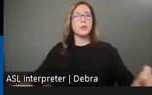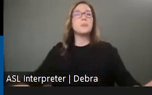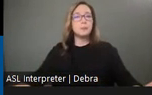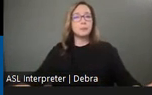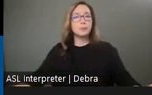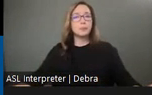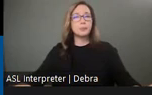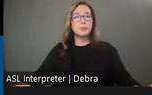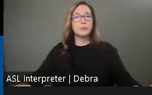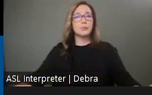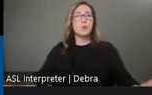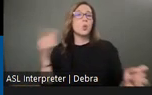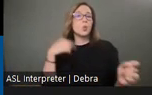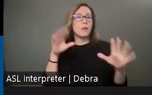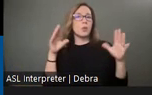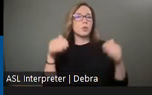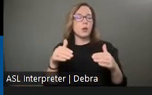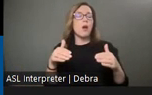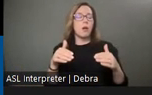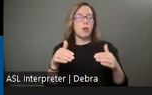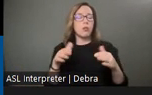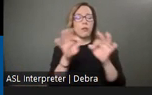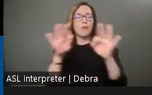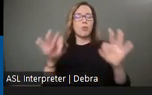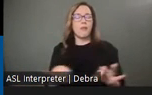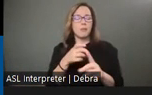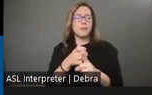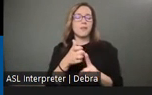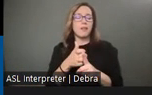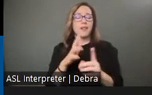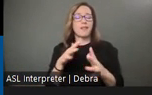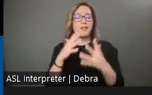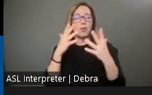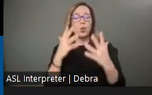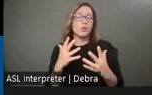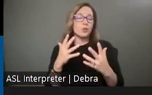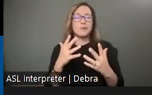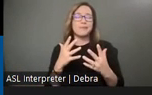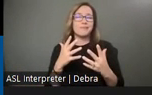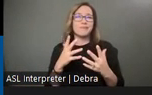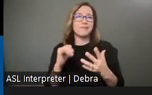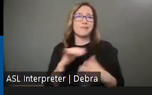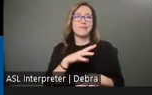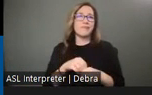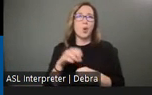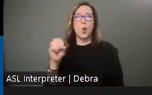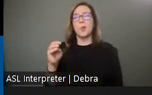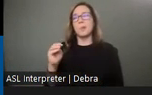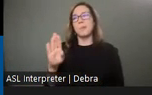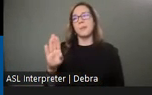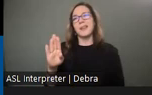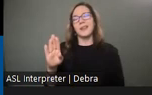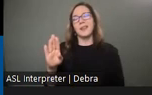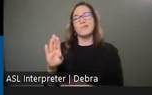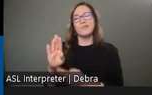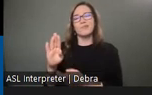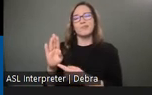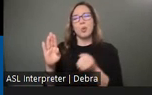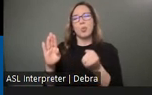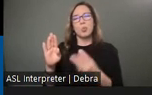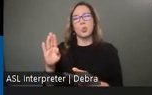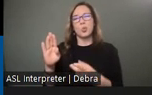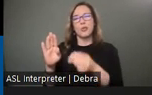on, the forms itself, and unfortunately, that's a part of an OMB approved form. So that is one